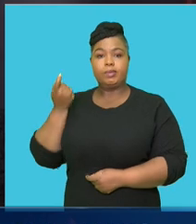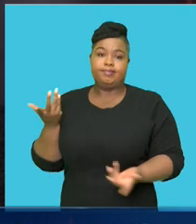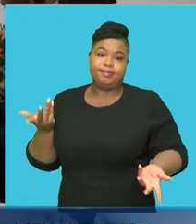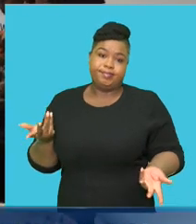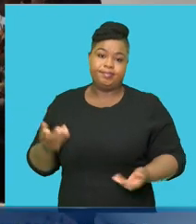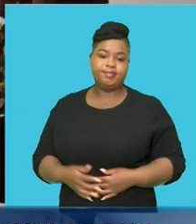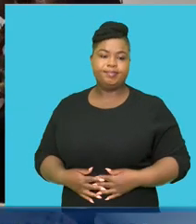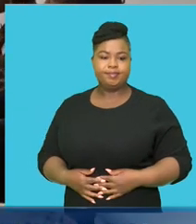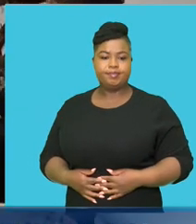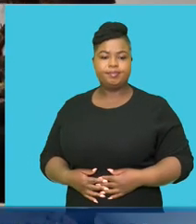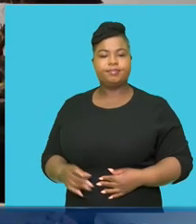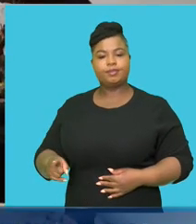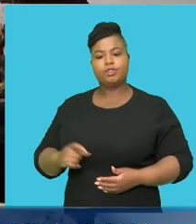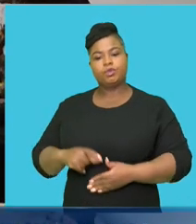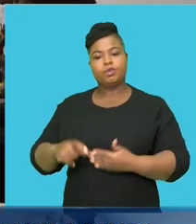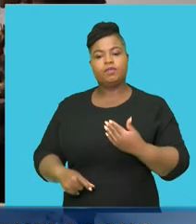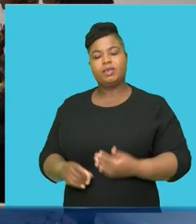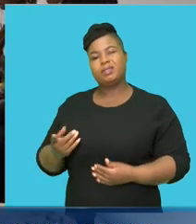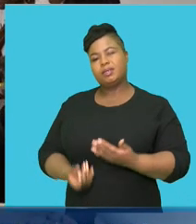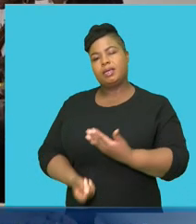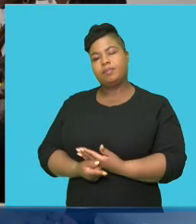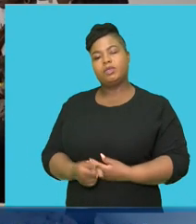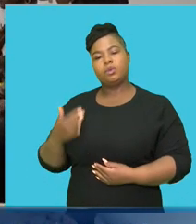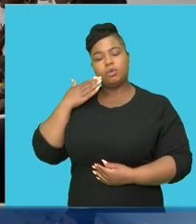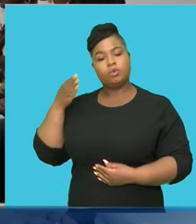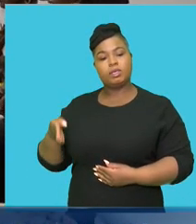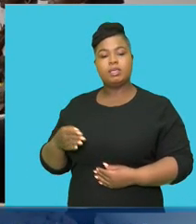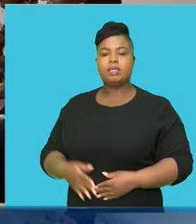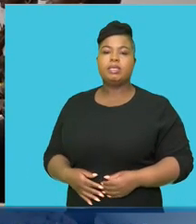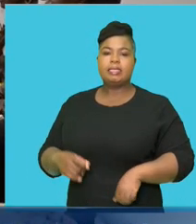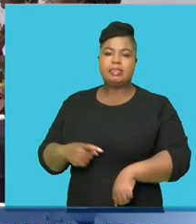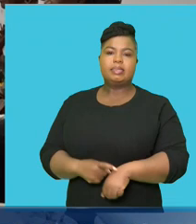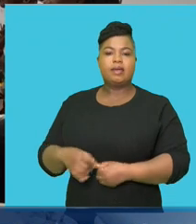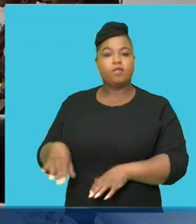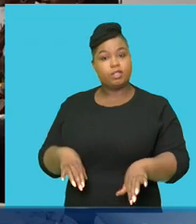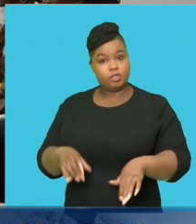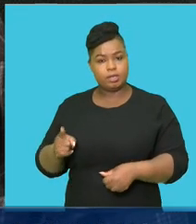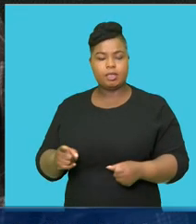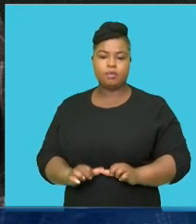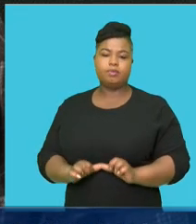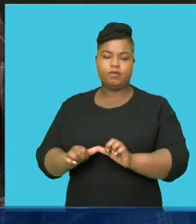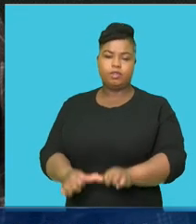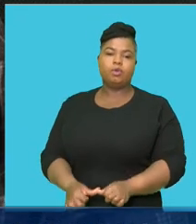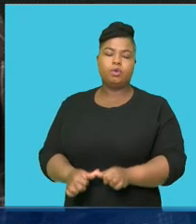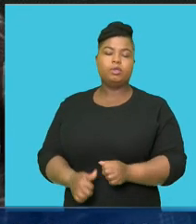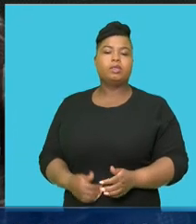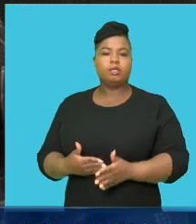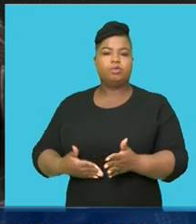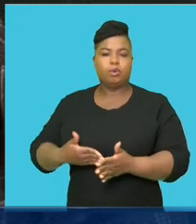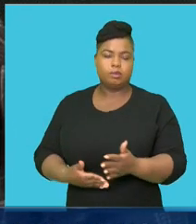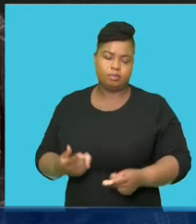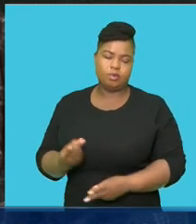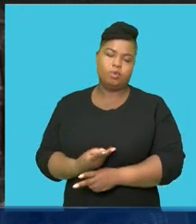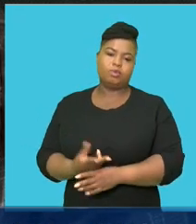main cities. Le nkomfa ibanjelwe ngaphansi kwengqikithi ethi A Time for Action, Moving Beyond the Rhetoric,